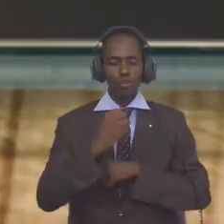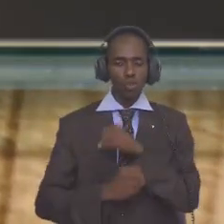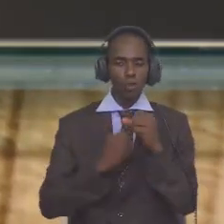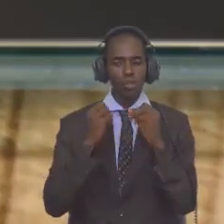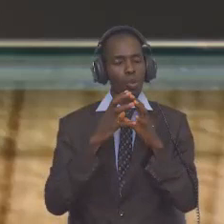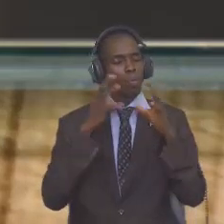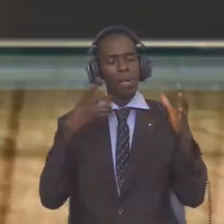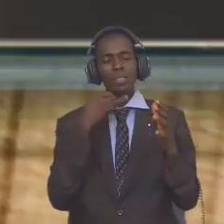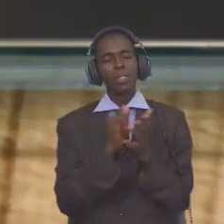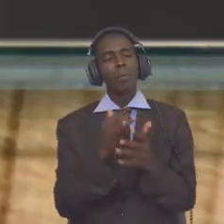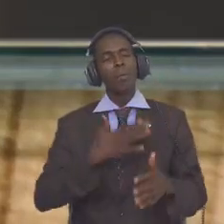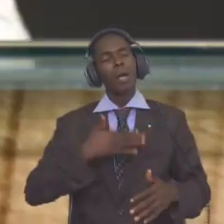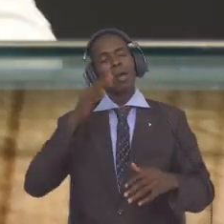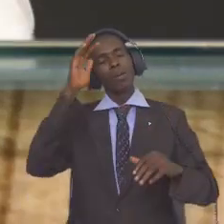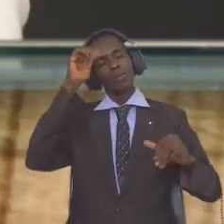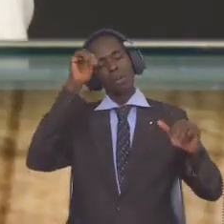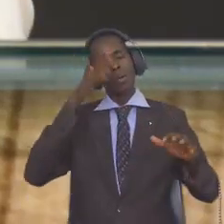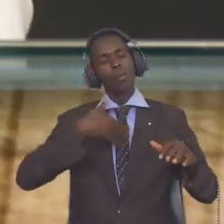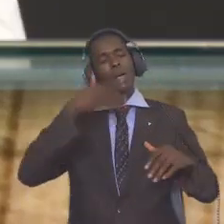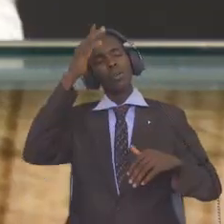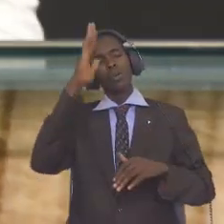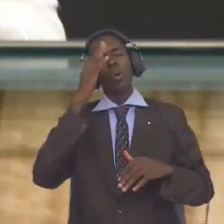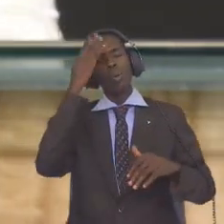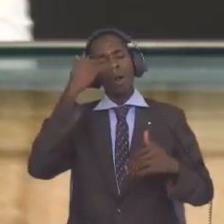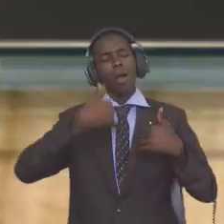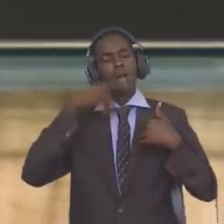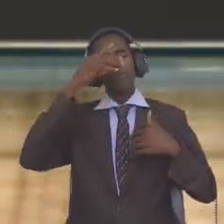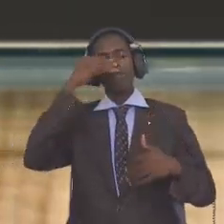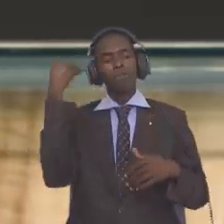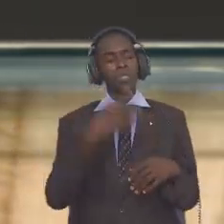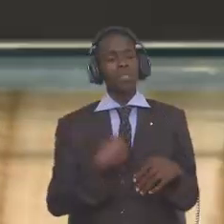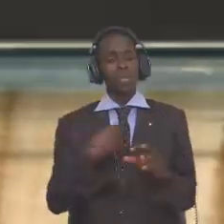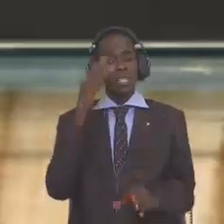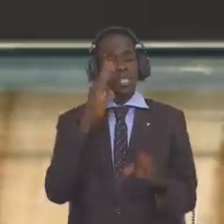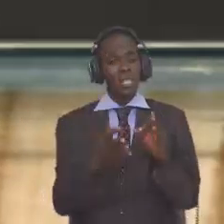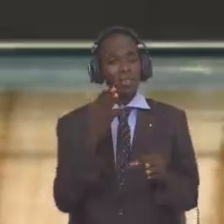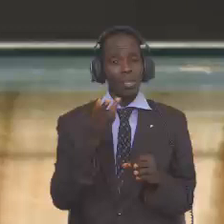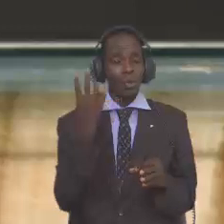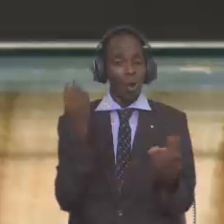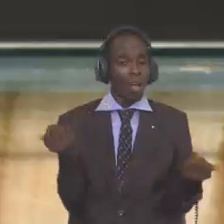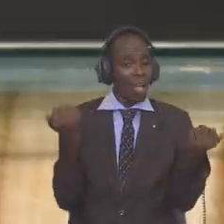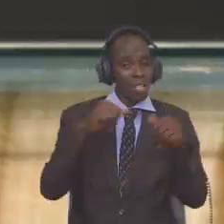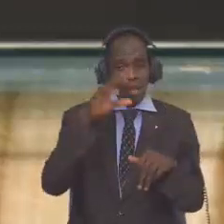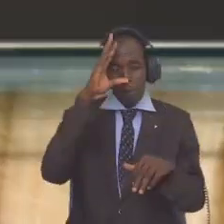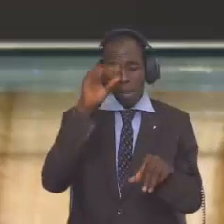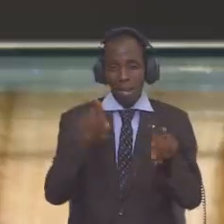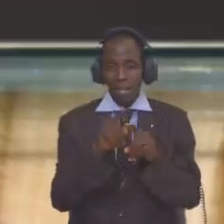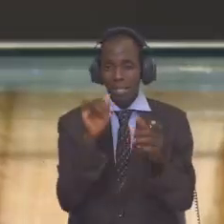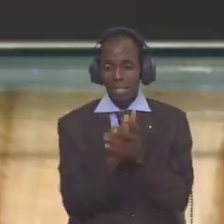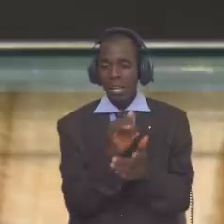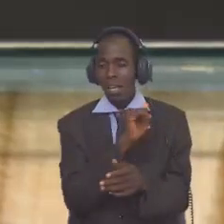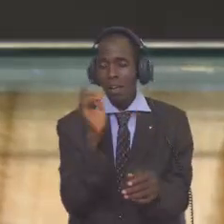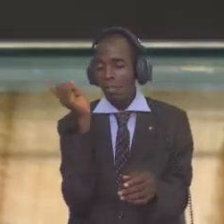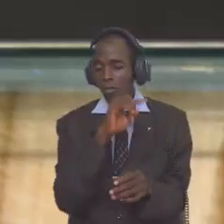said, my God, why have you forsaken me? If there's any man like that, a false prophet, only pleasing